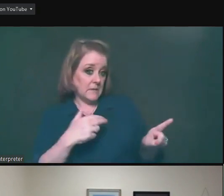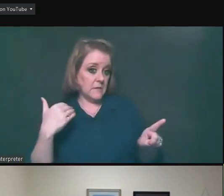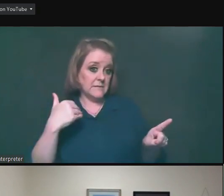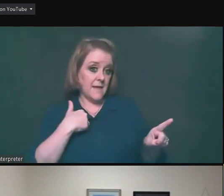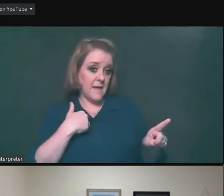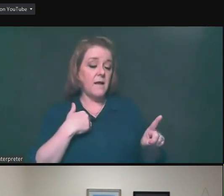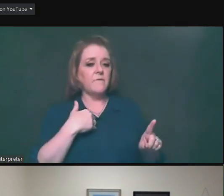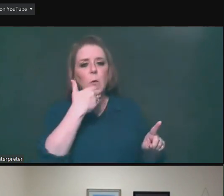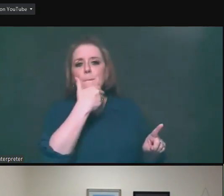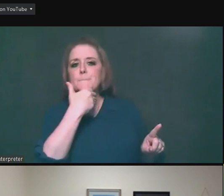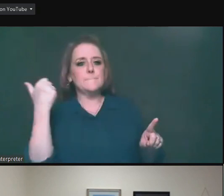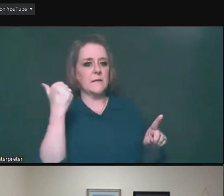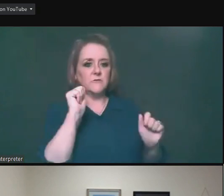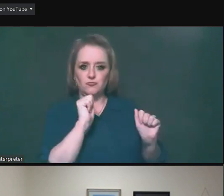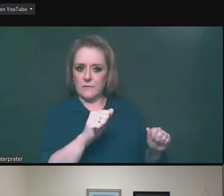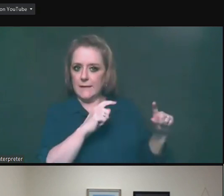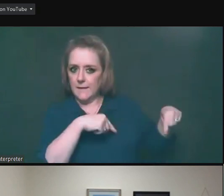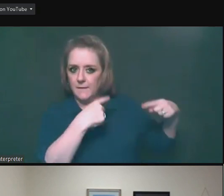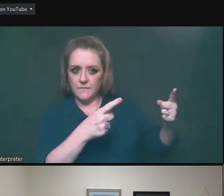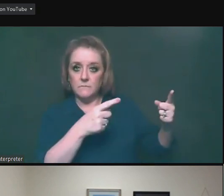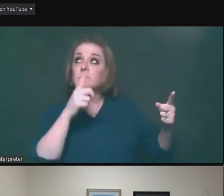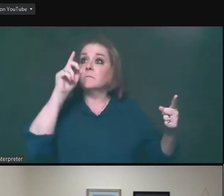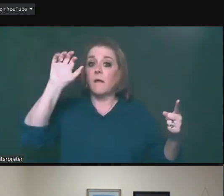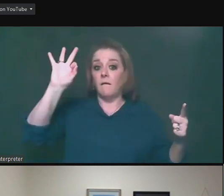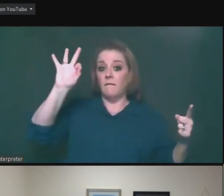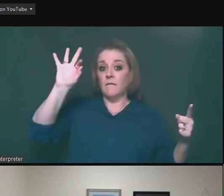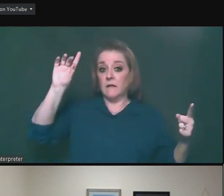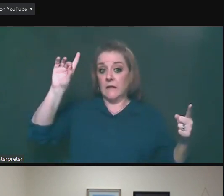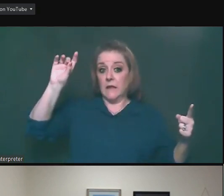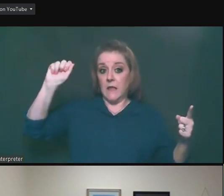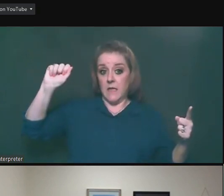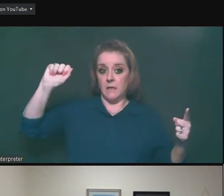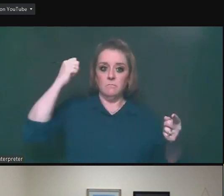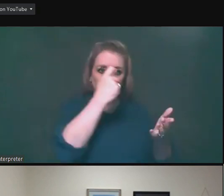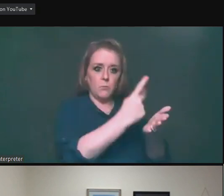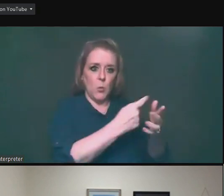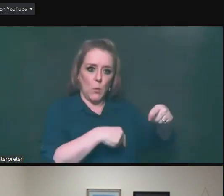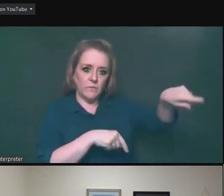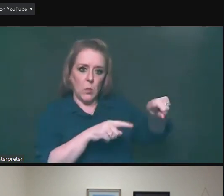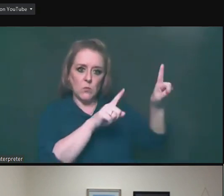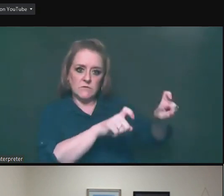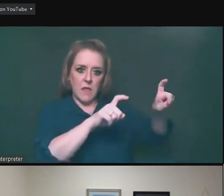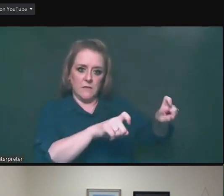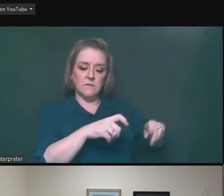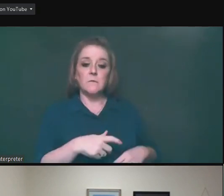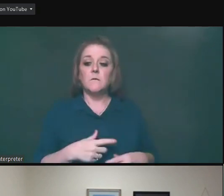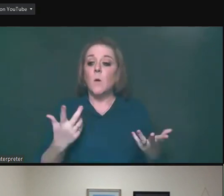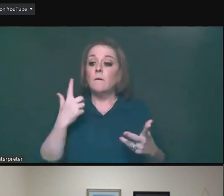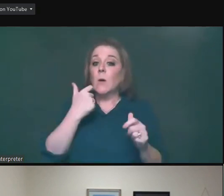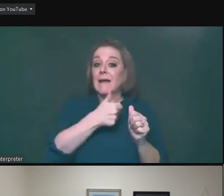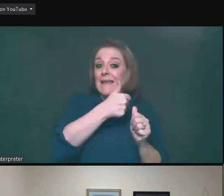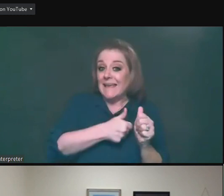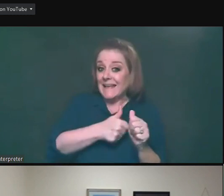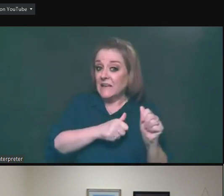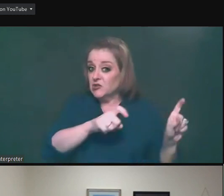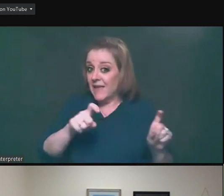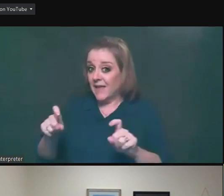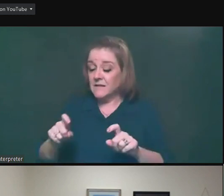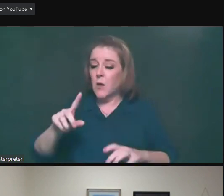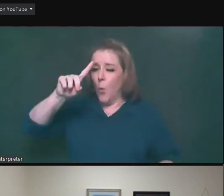best that we can get, and they have been approved by the FDA. Each test, there's no test that's 100%